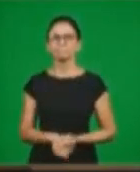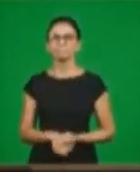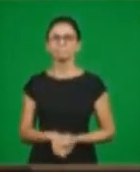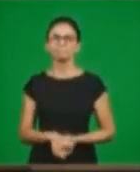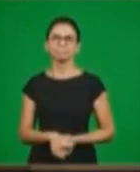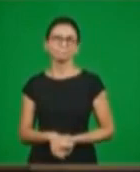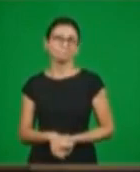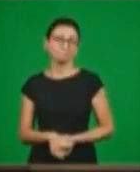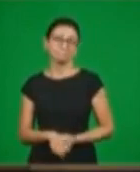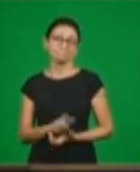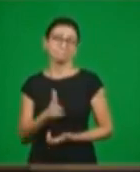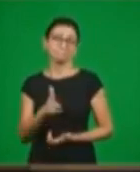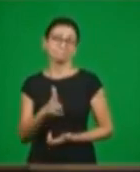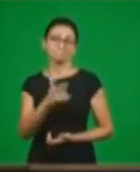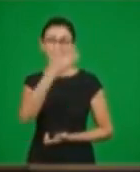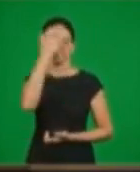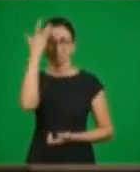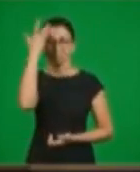We don't have